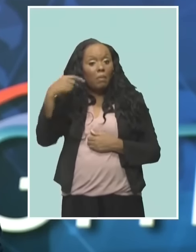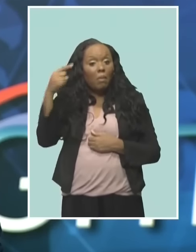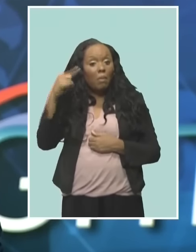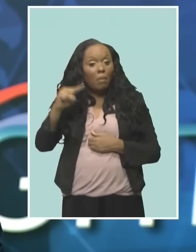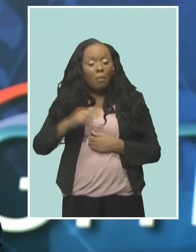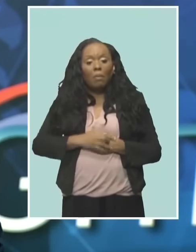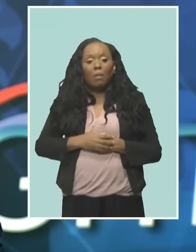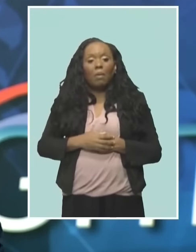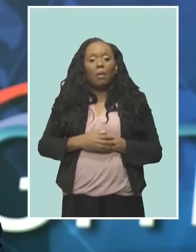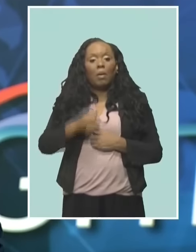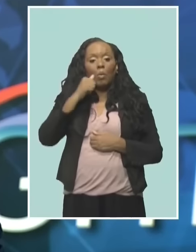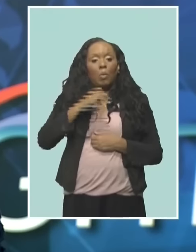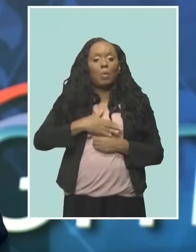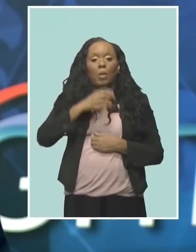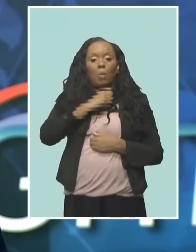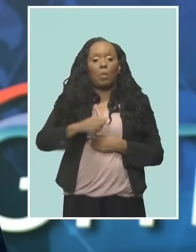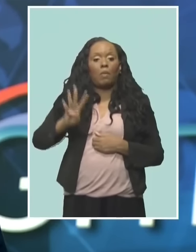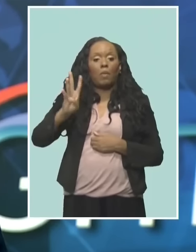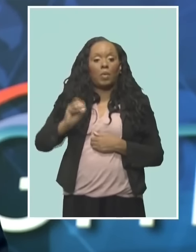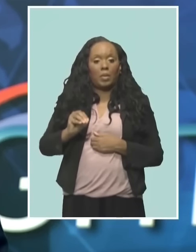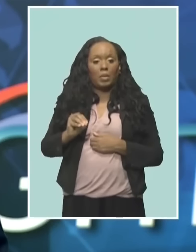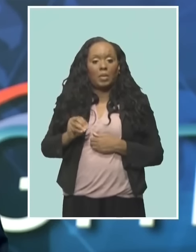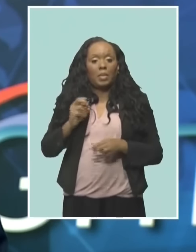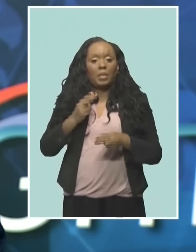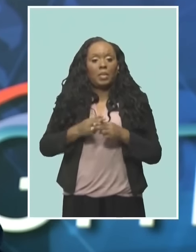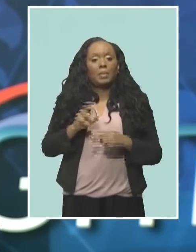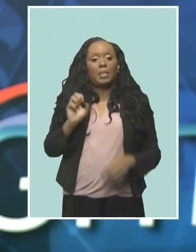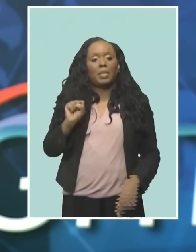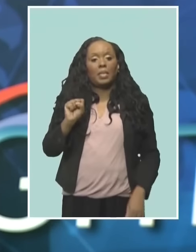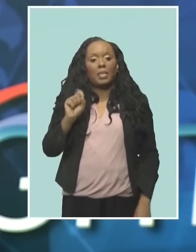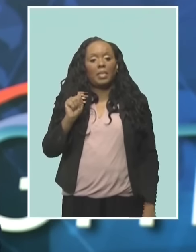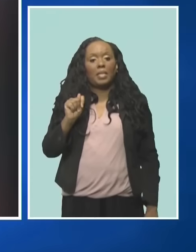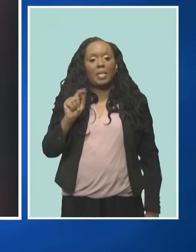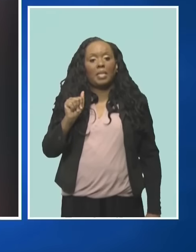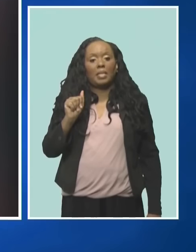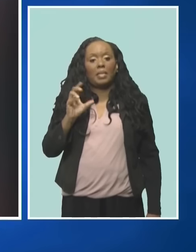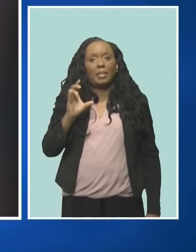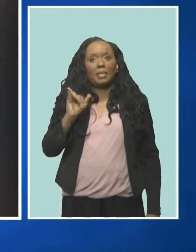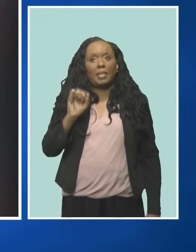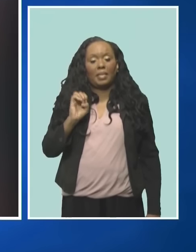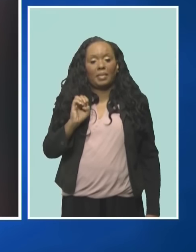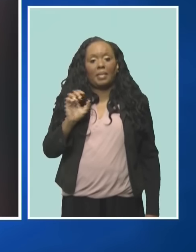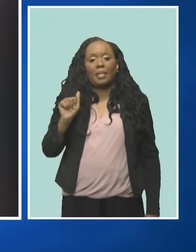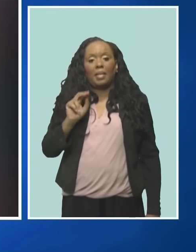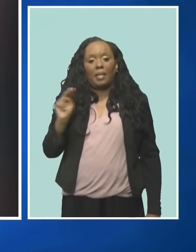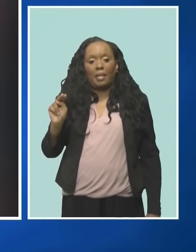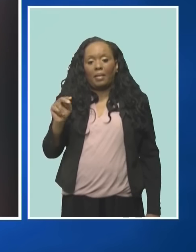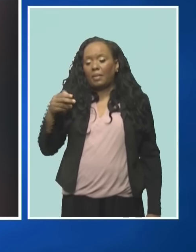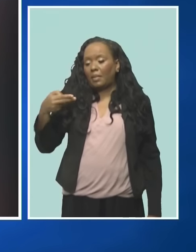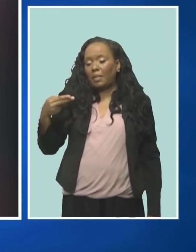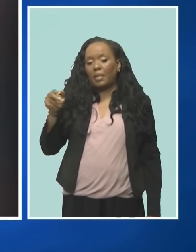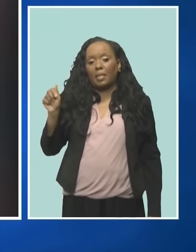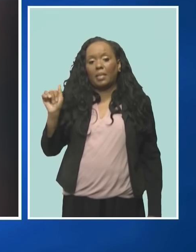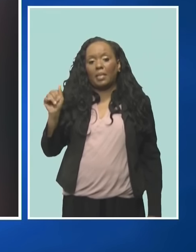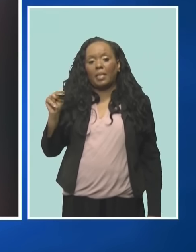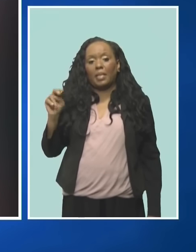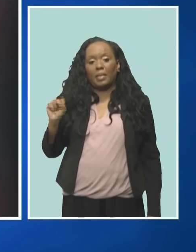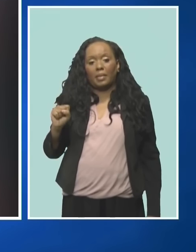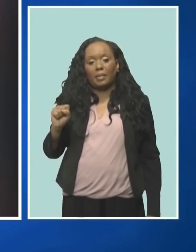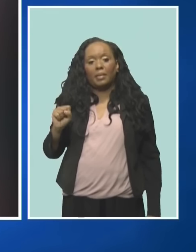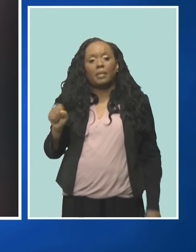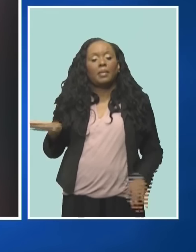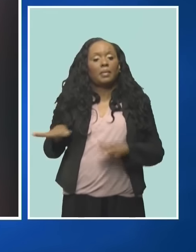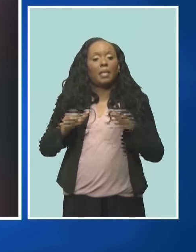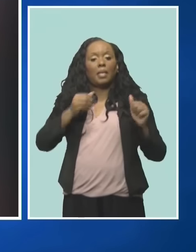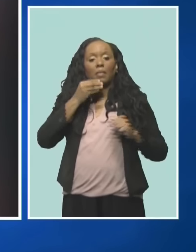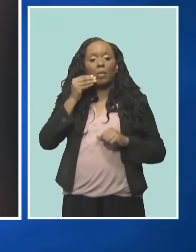missing 40-year-old St. Philip woman. Stacey Ann Nichelle Haynes of Bushy Park has not been seen since she left home on Tuesday